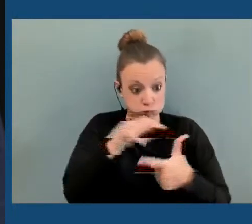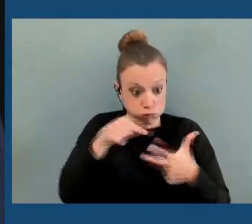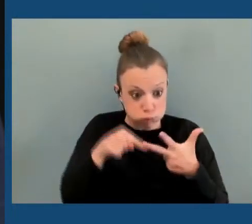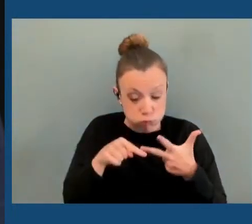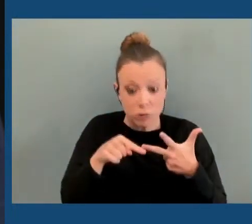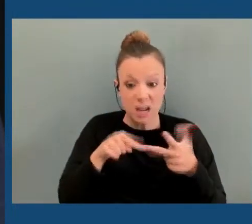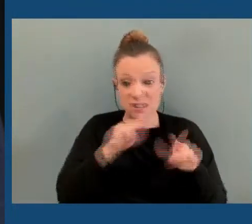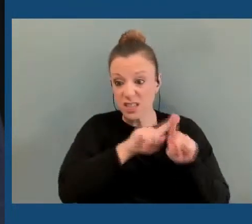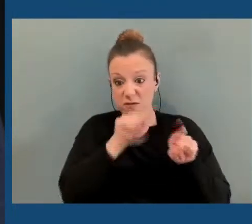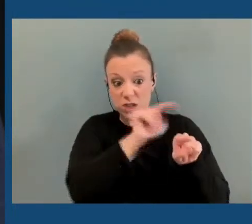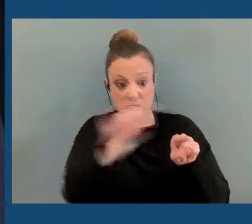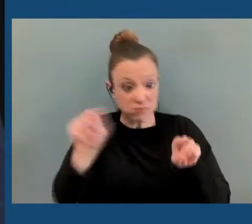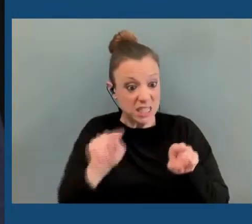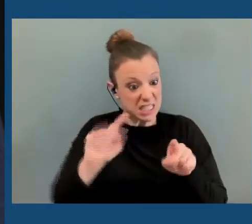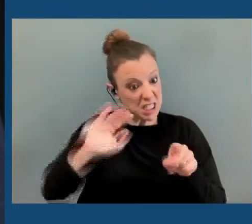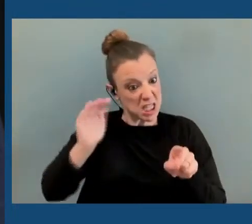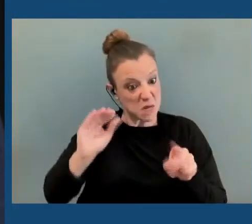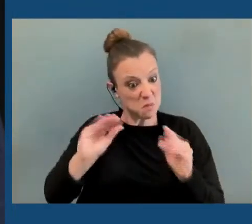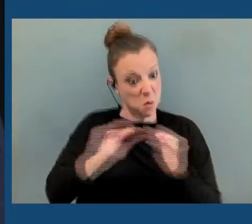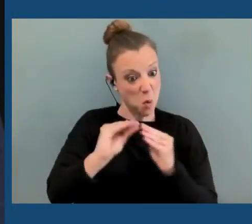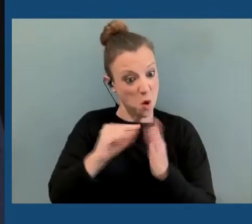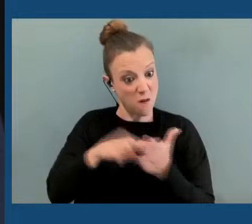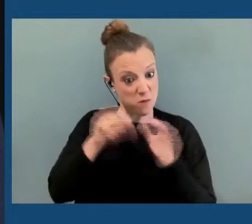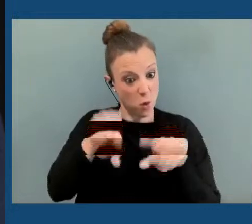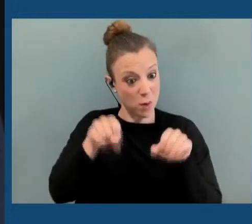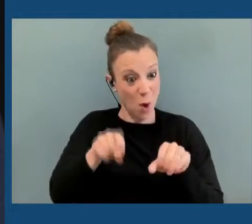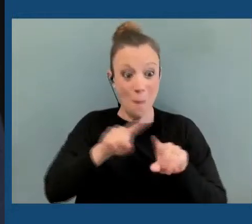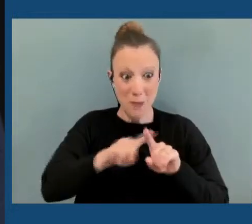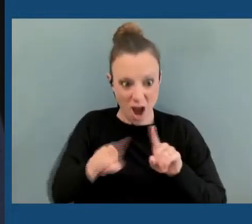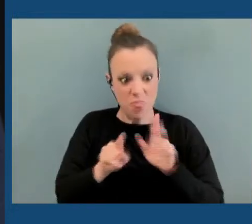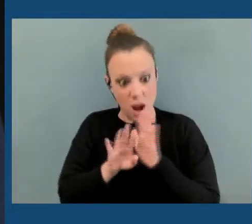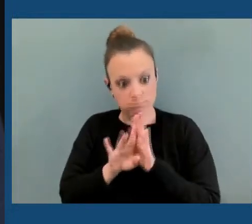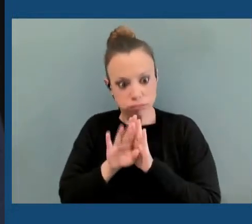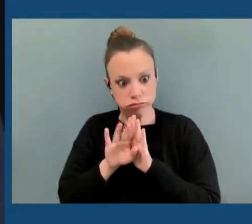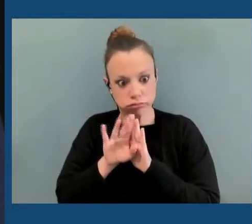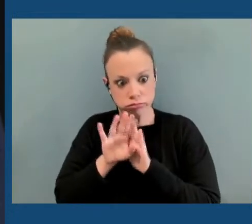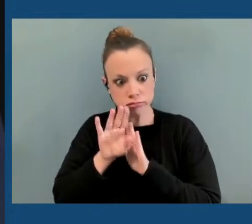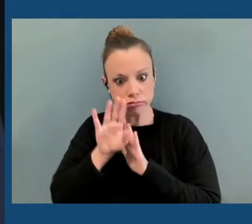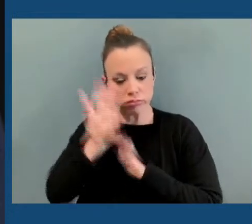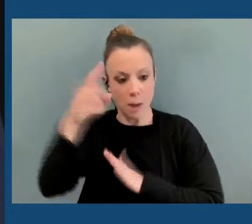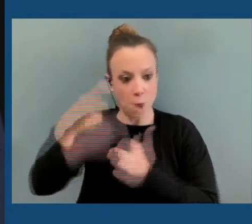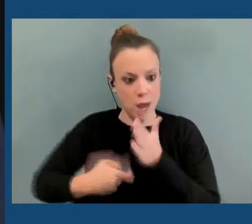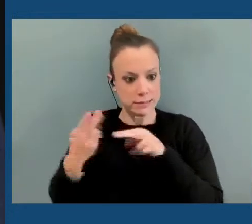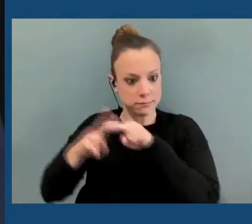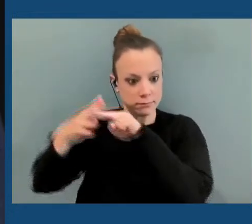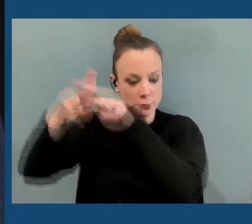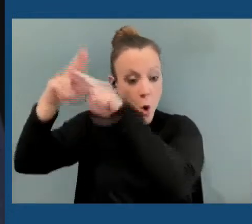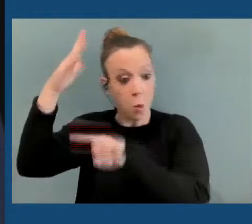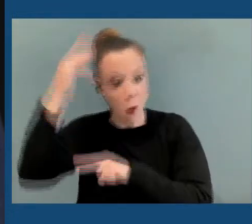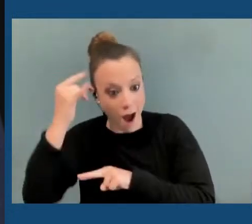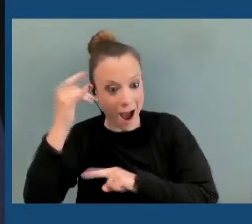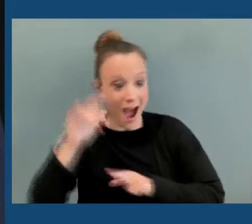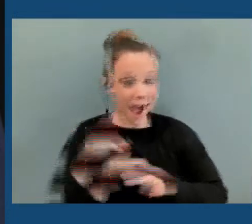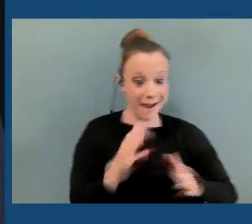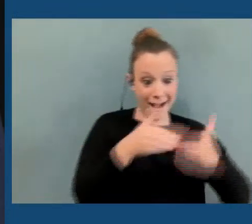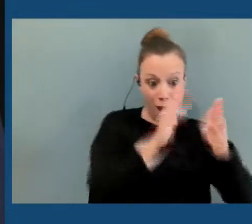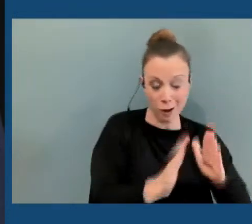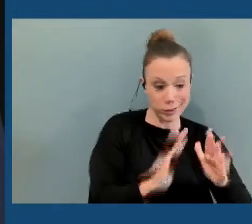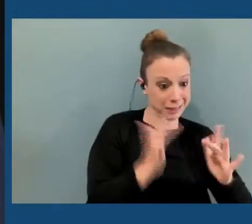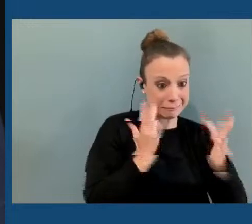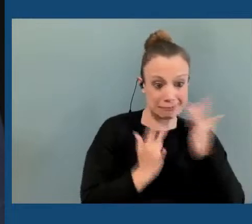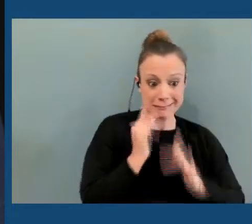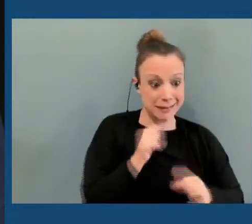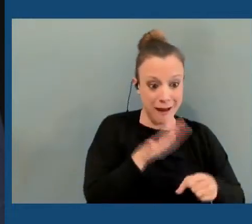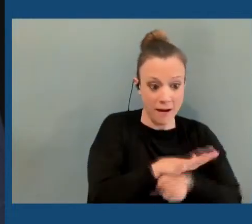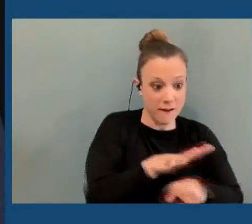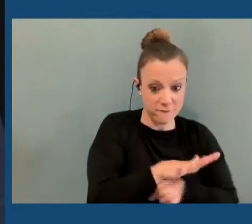started sliding as we didn't build enough to meet the demand. So as a result, it's just more expensive here than it should